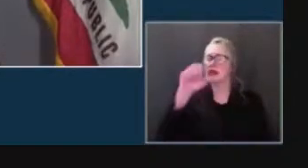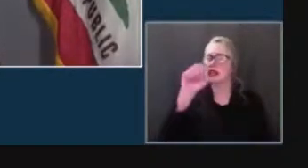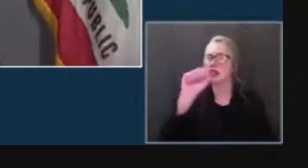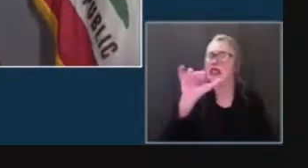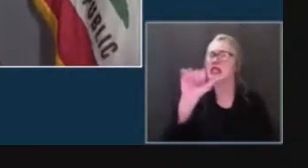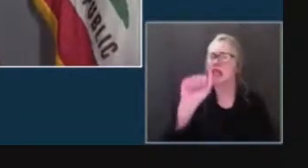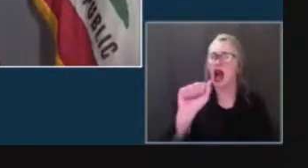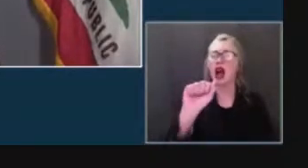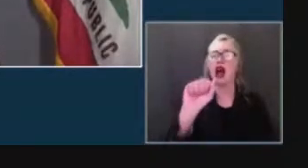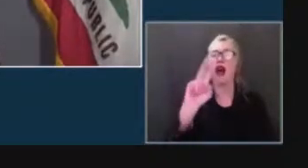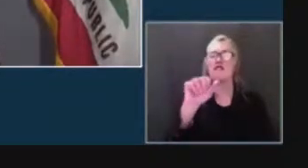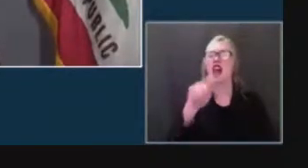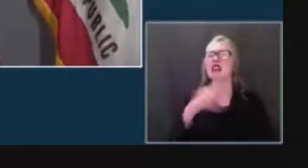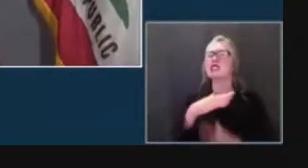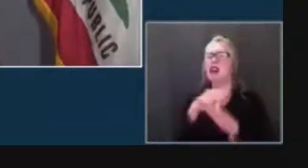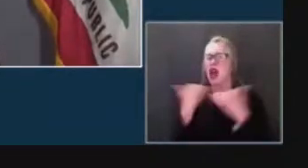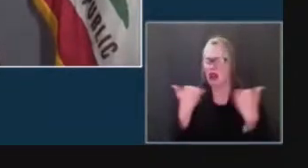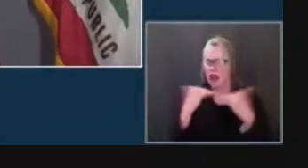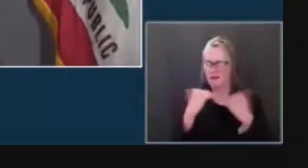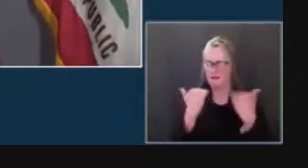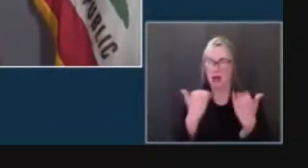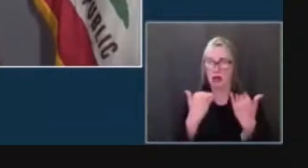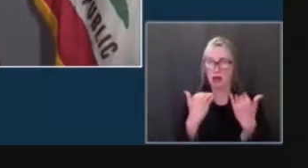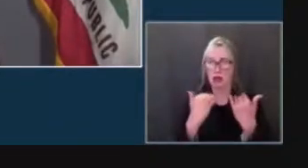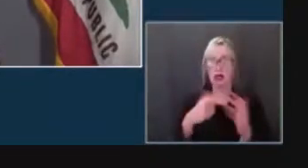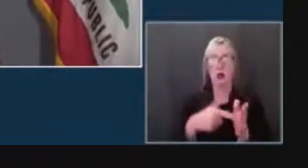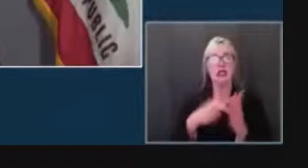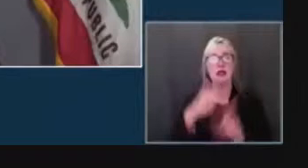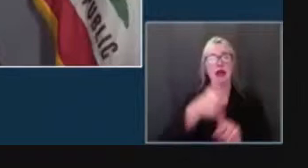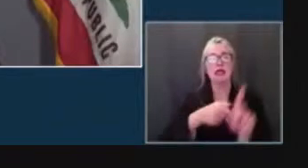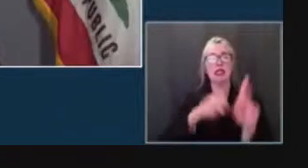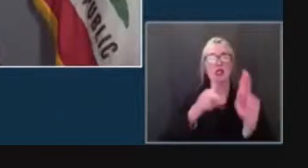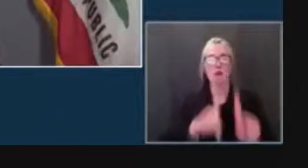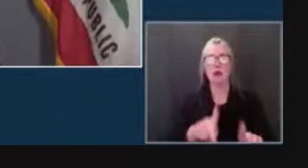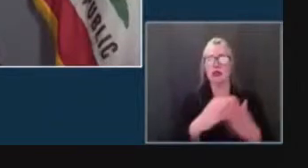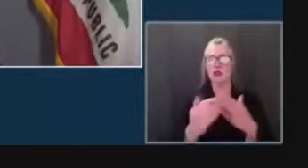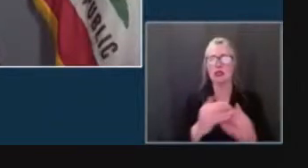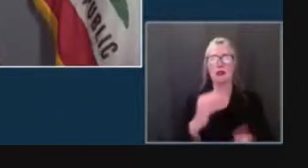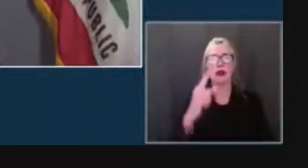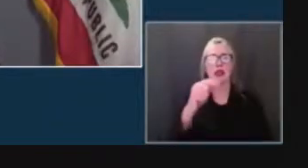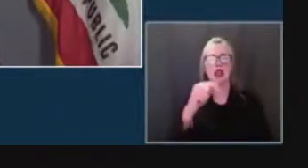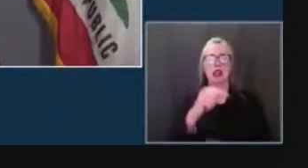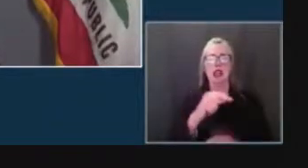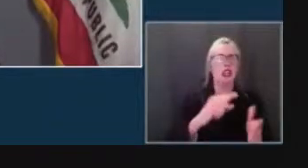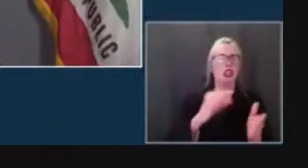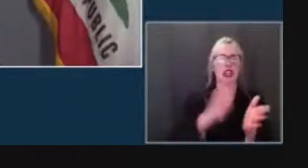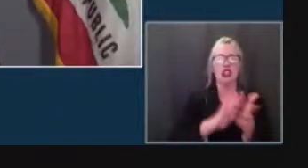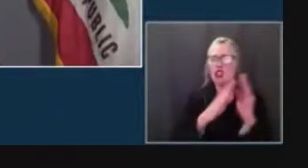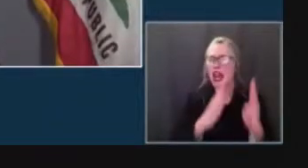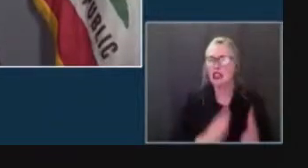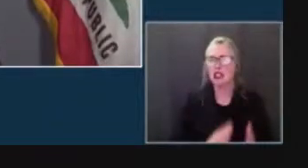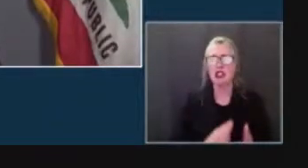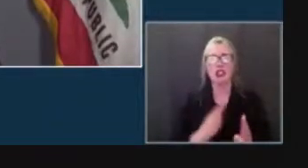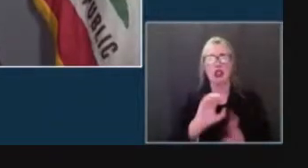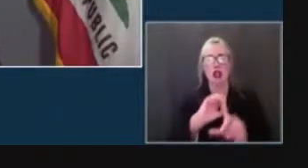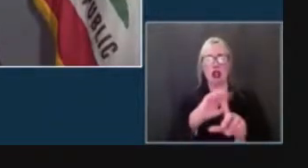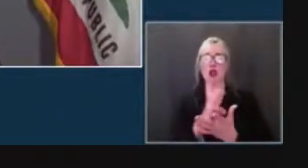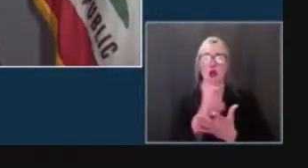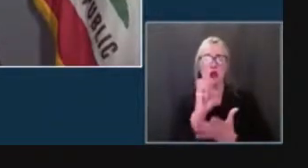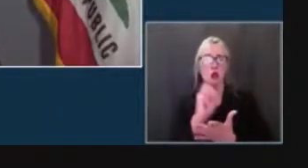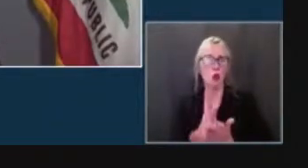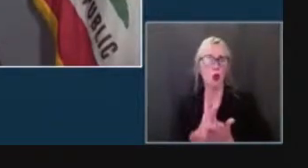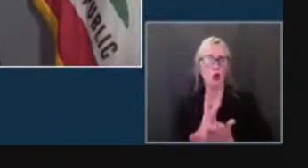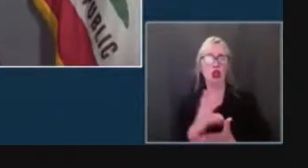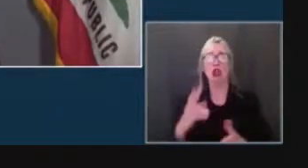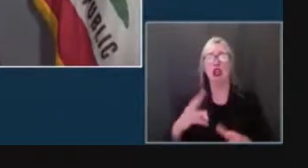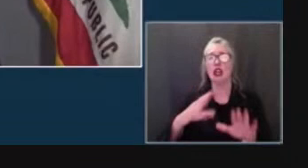enough." We demand that every single worker, whether a janitor, a social worker, a caregiver, a fast food worker, or a child care